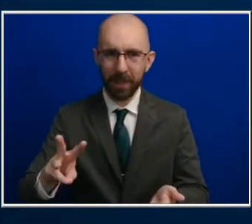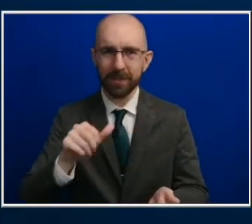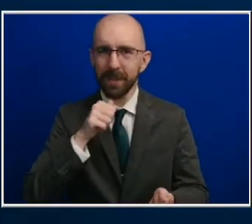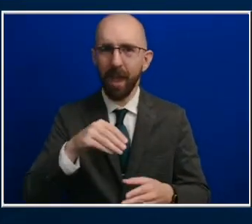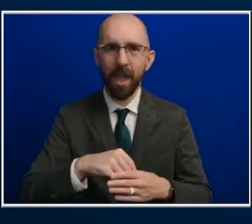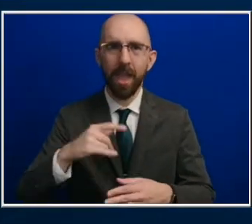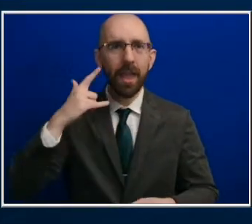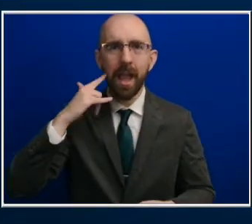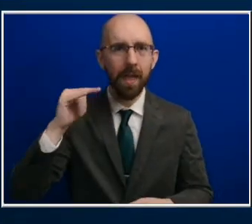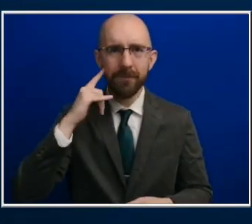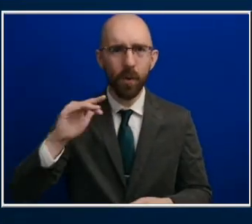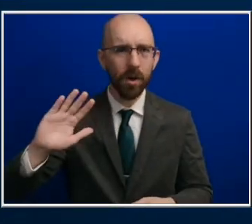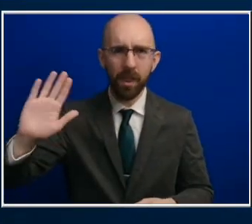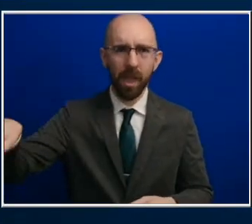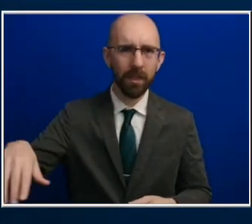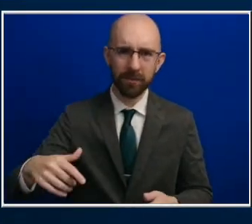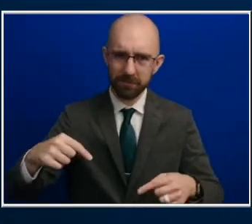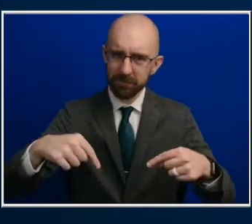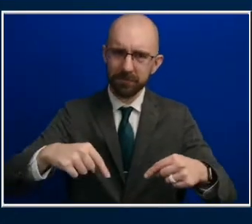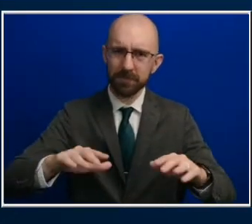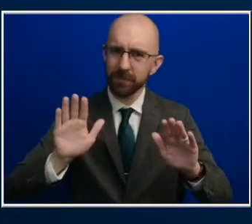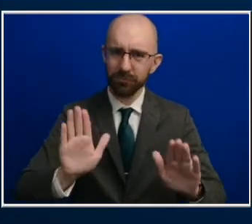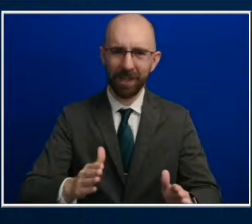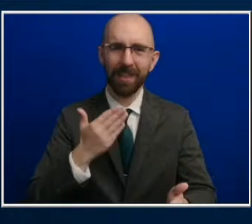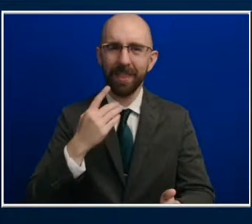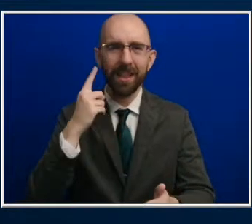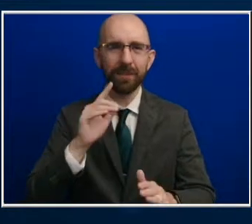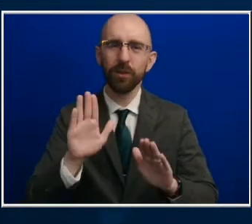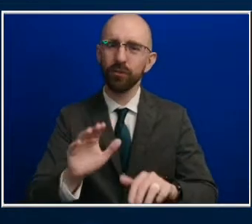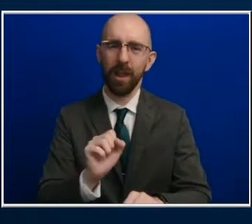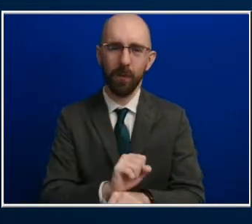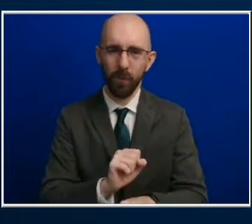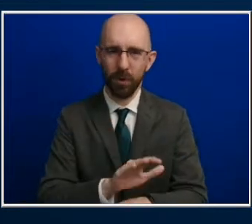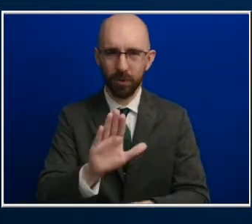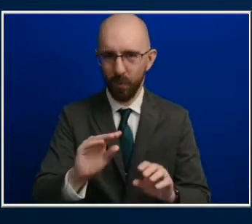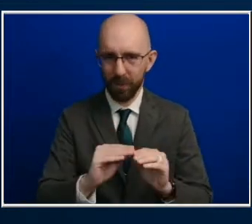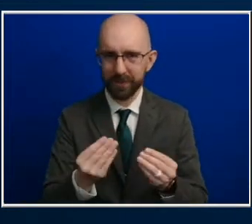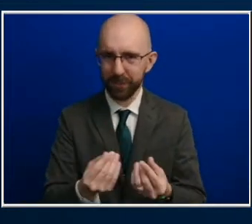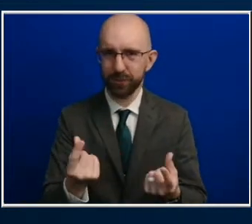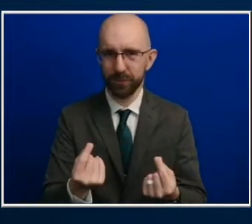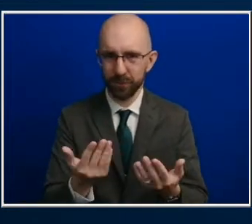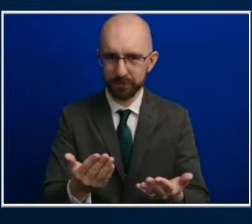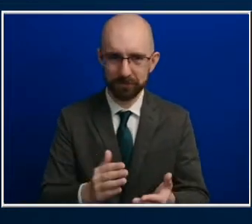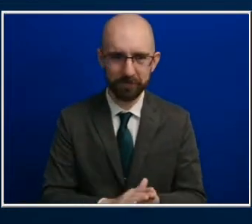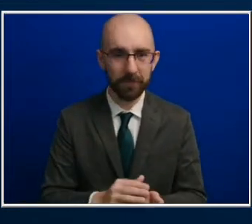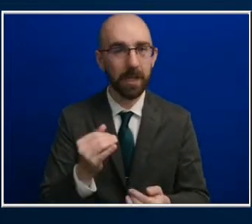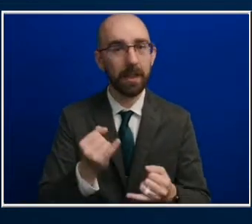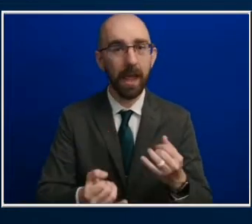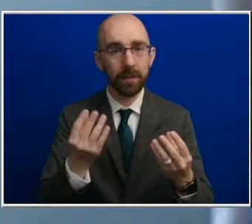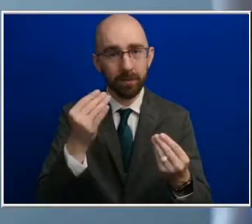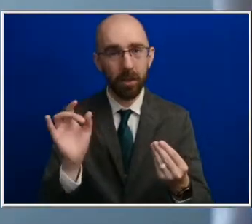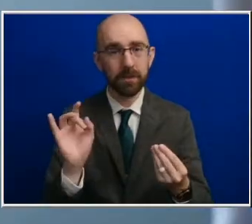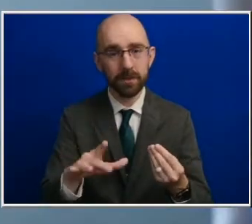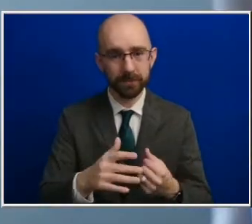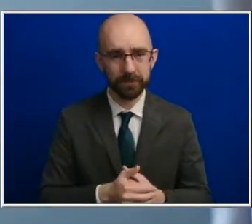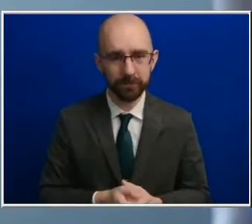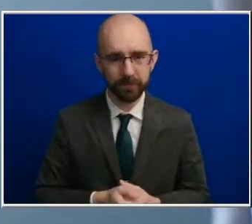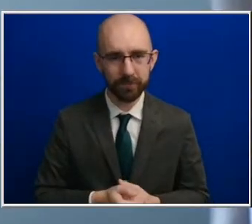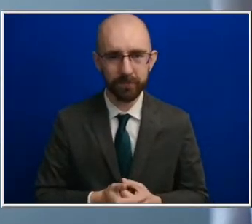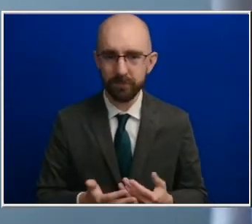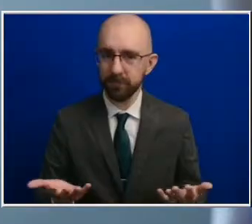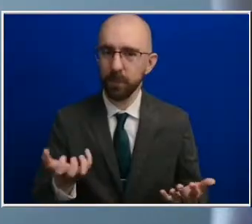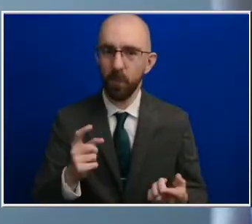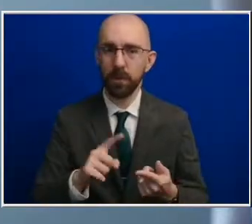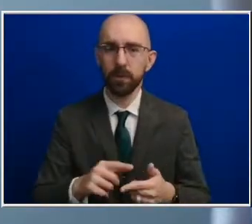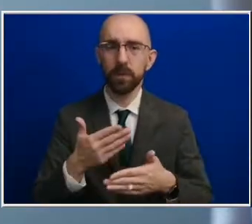California. And thanks for the great work you and your organization do. Final thoughts. Yeah. I want to